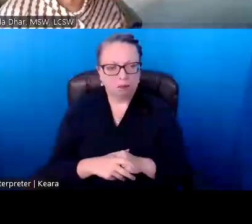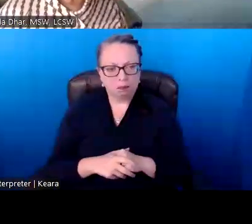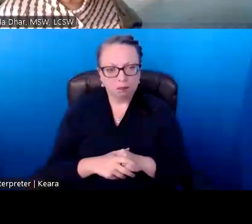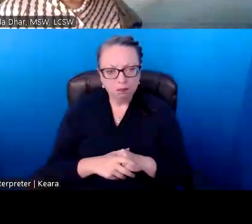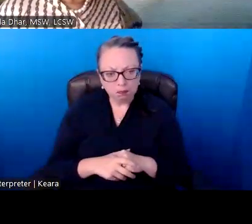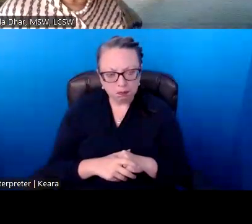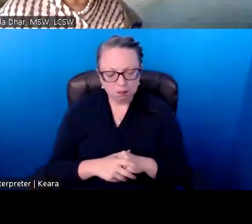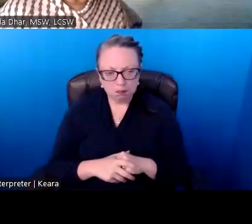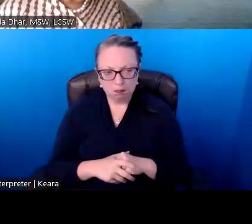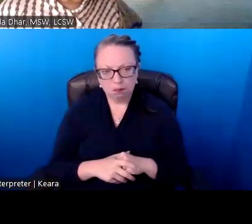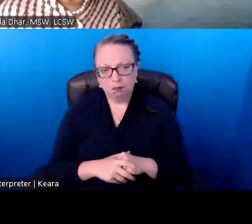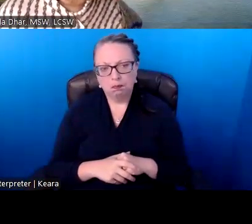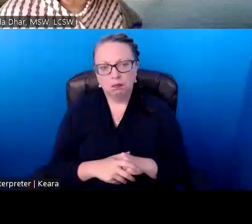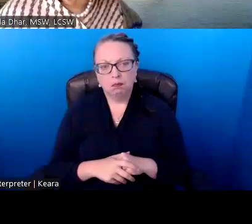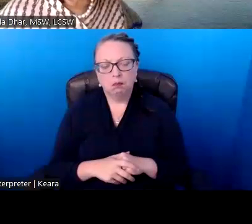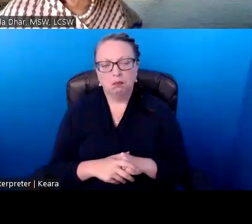please. So